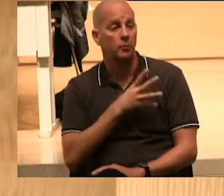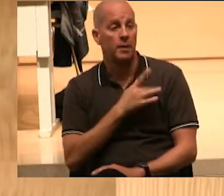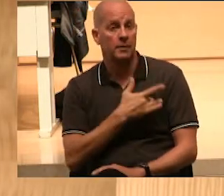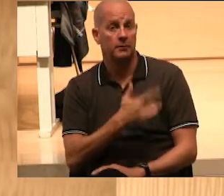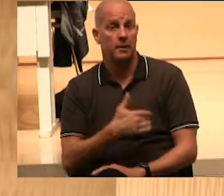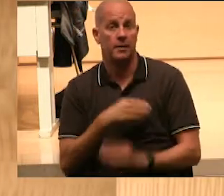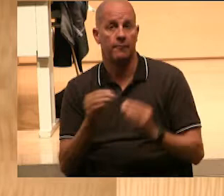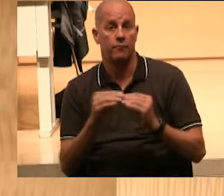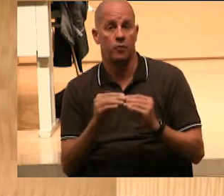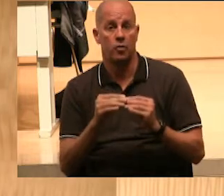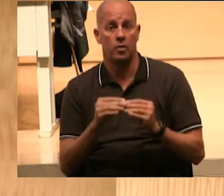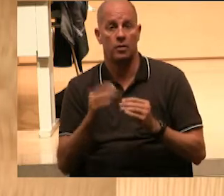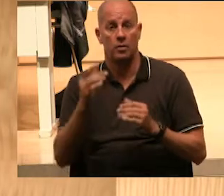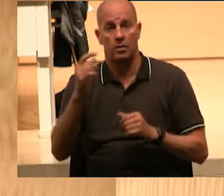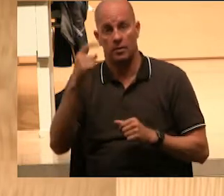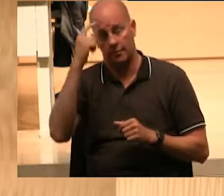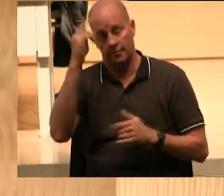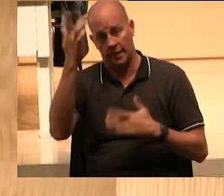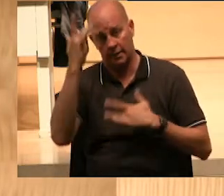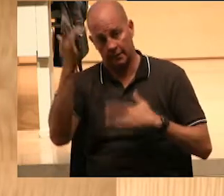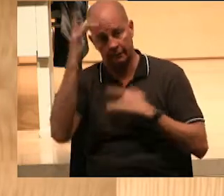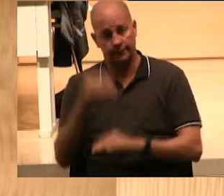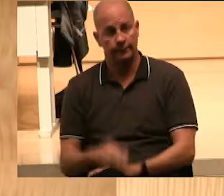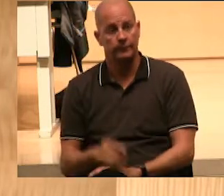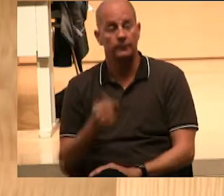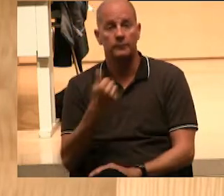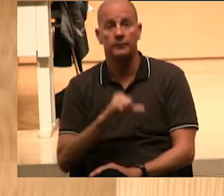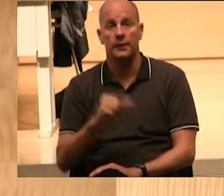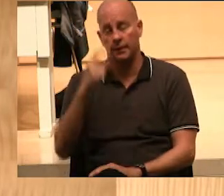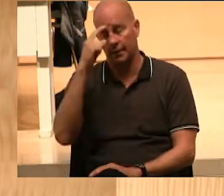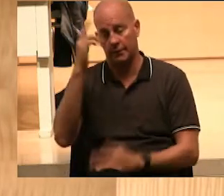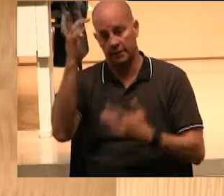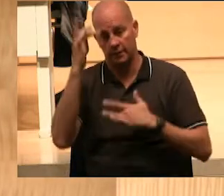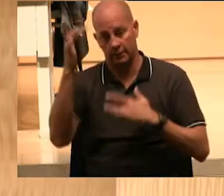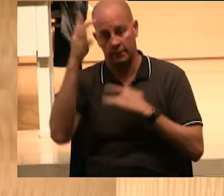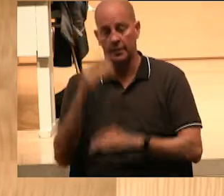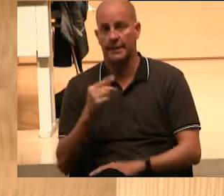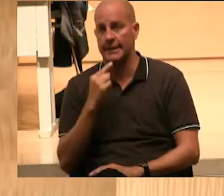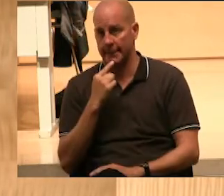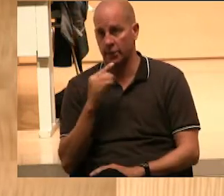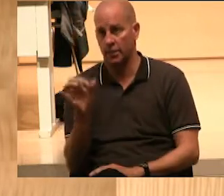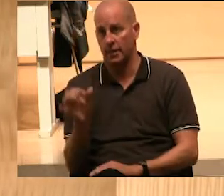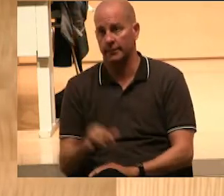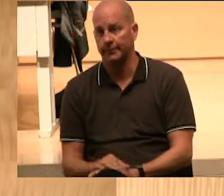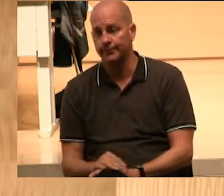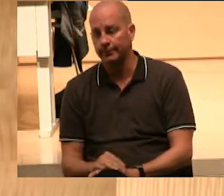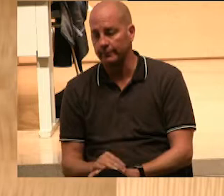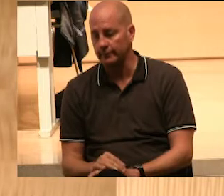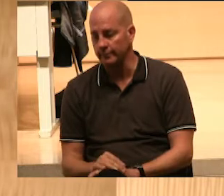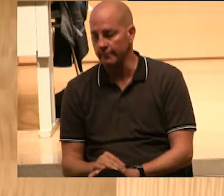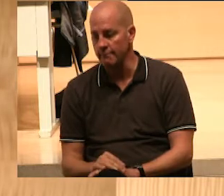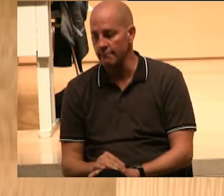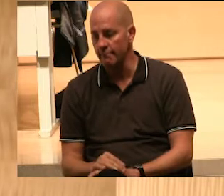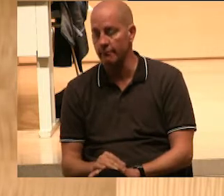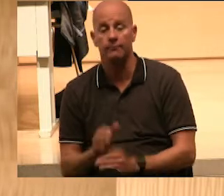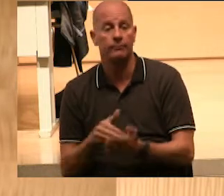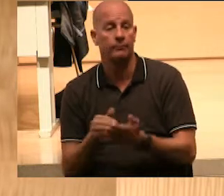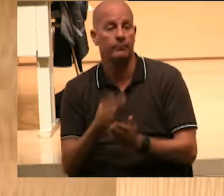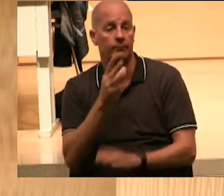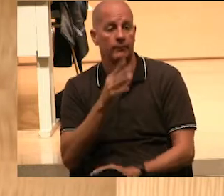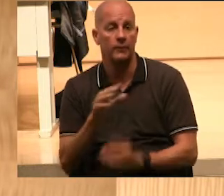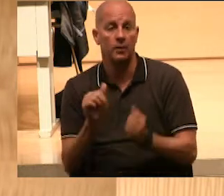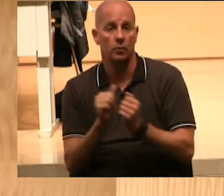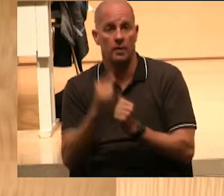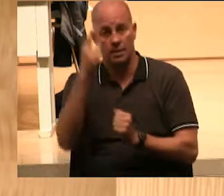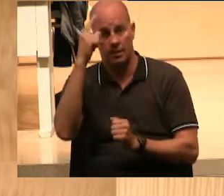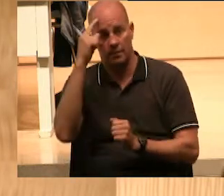illness, and for any mental illness as well as serious mental illness. And often with mental illness, you can see